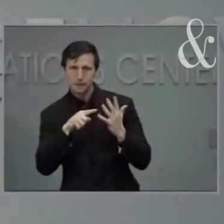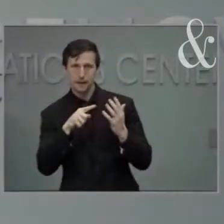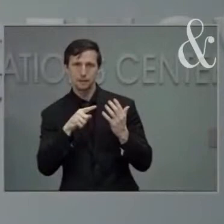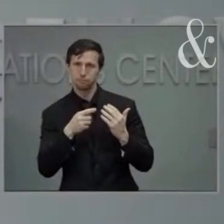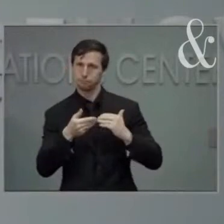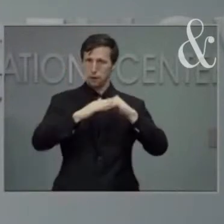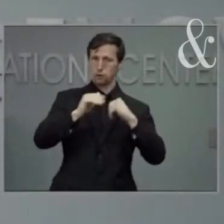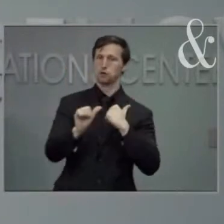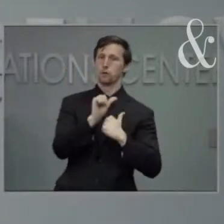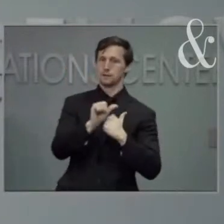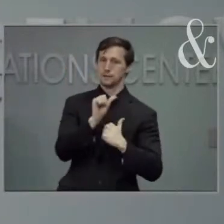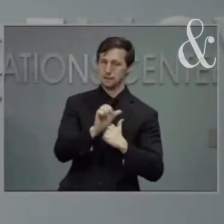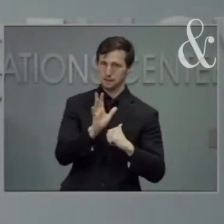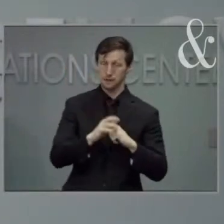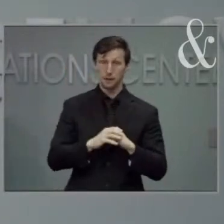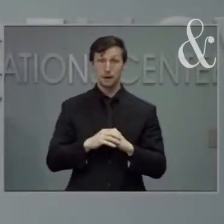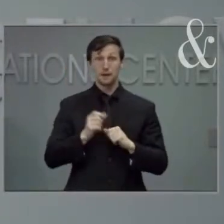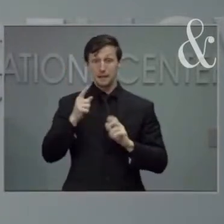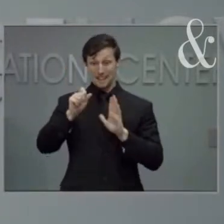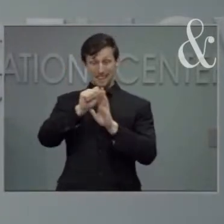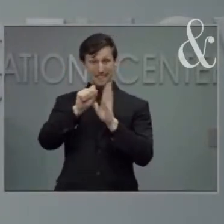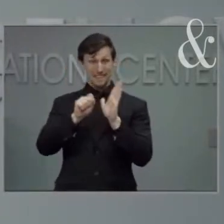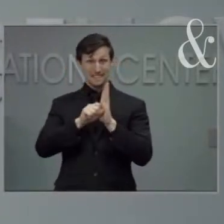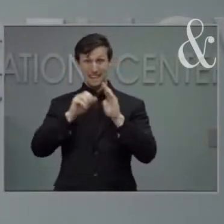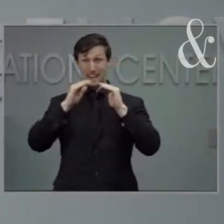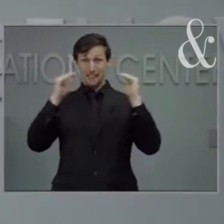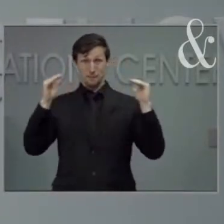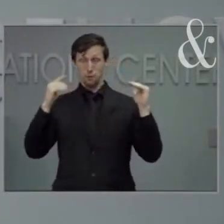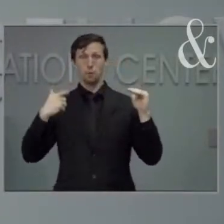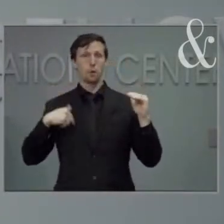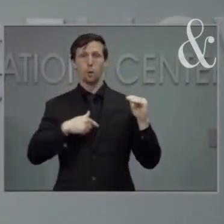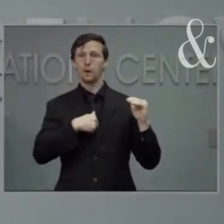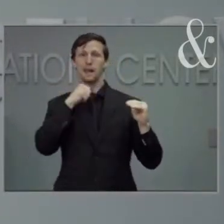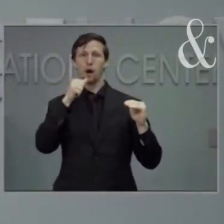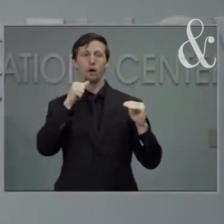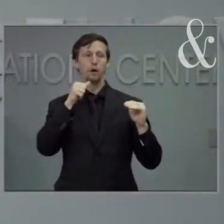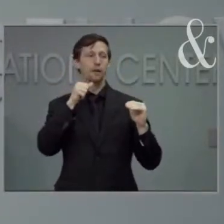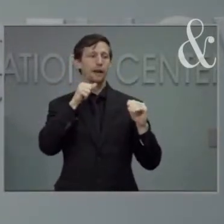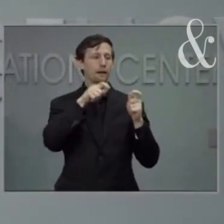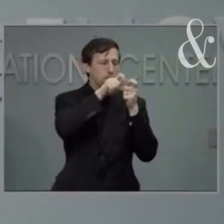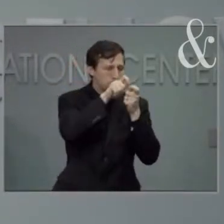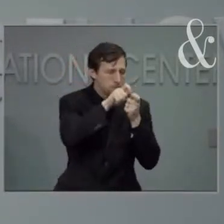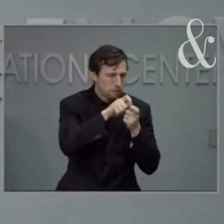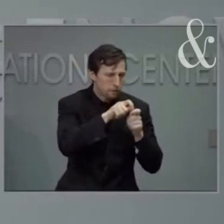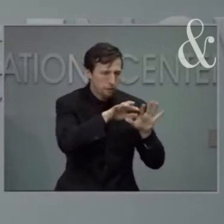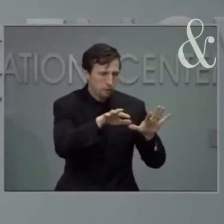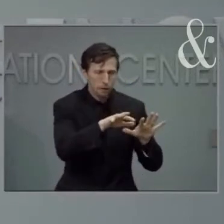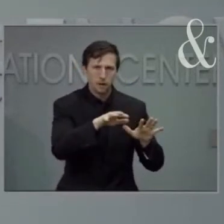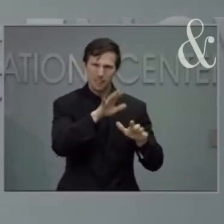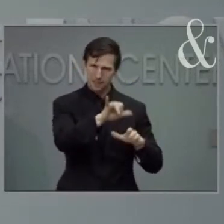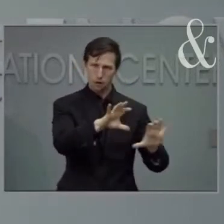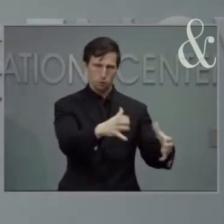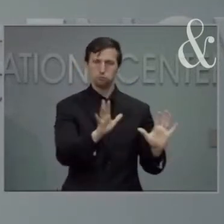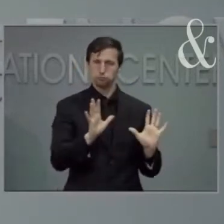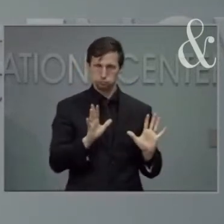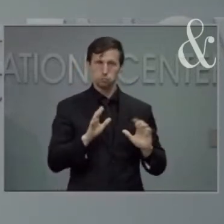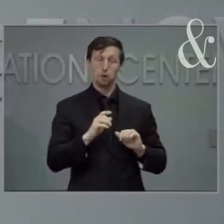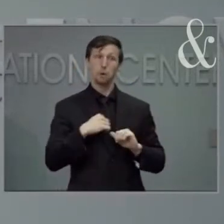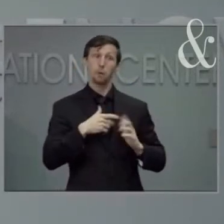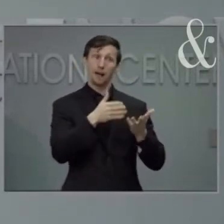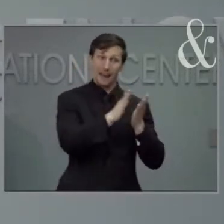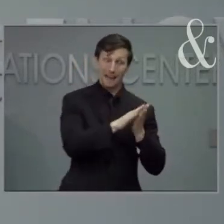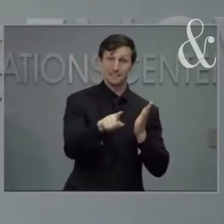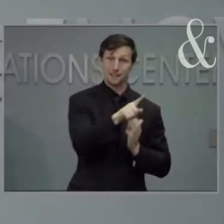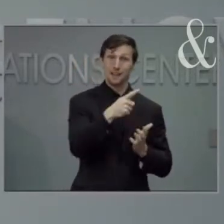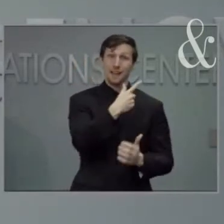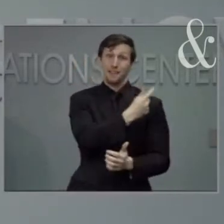at the state level are not going to be sub-prioritizing within that group, but we know that we will work with our vaccine partners